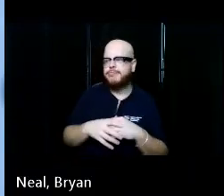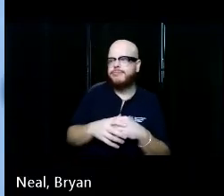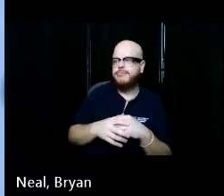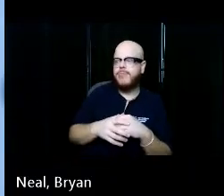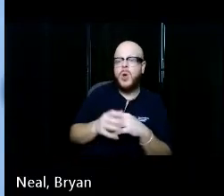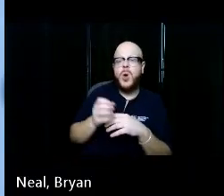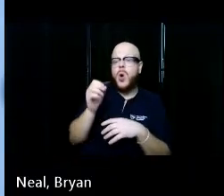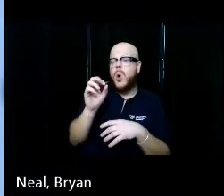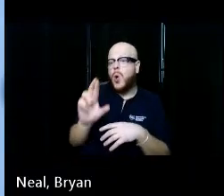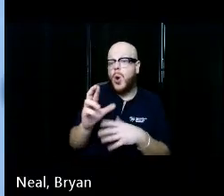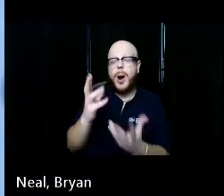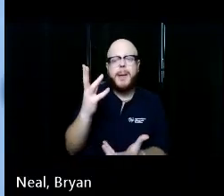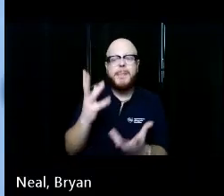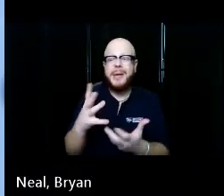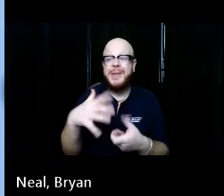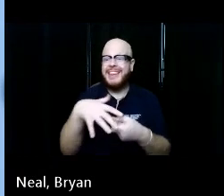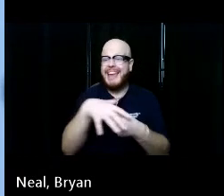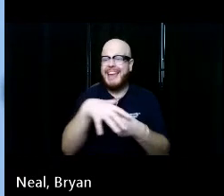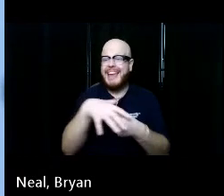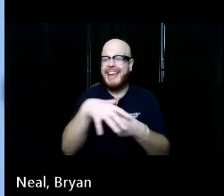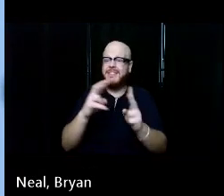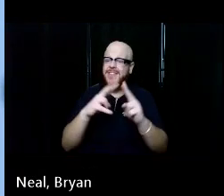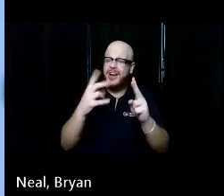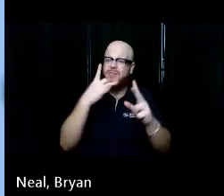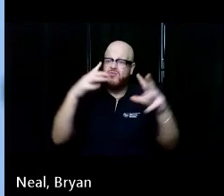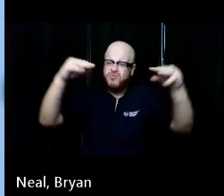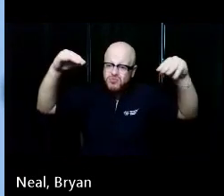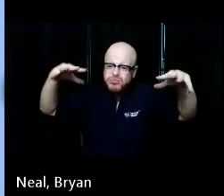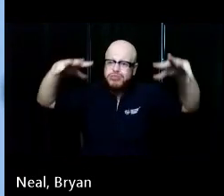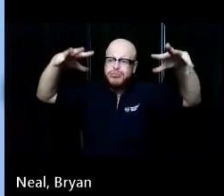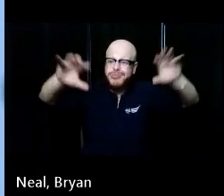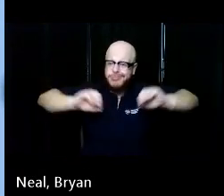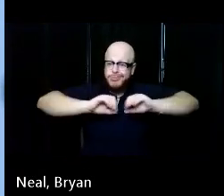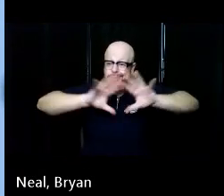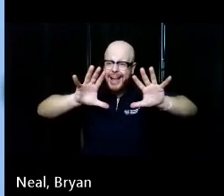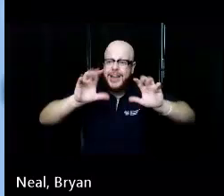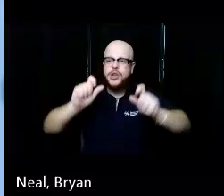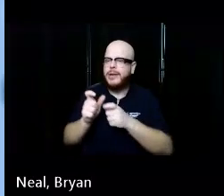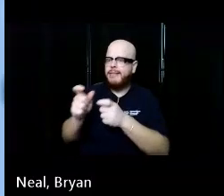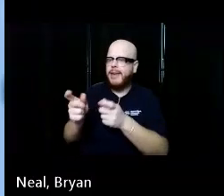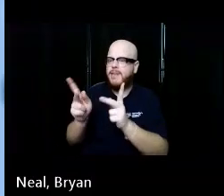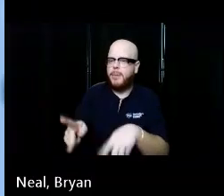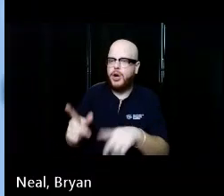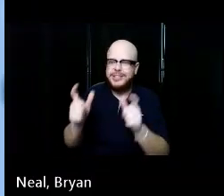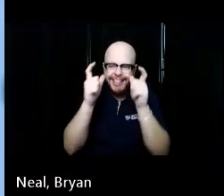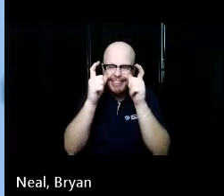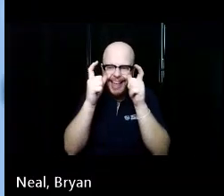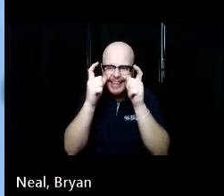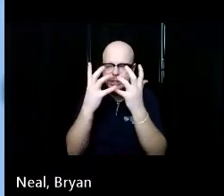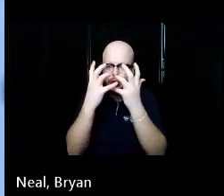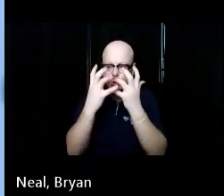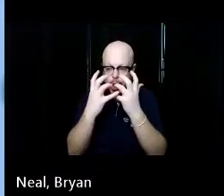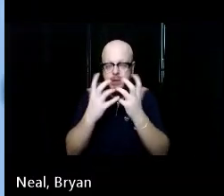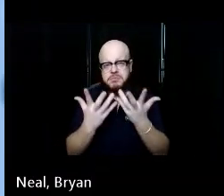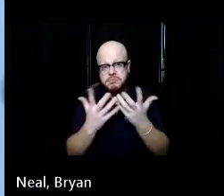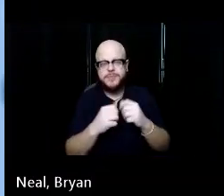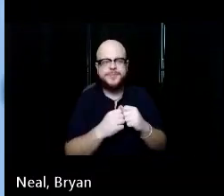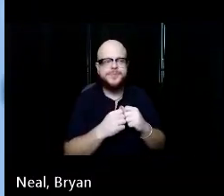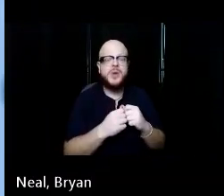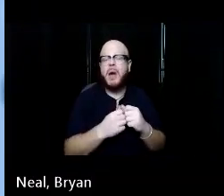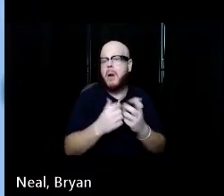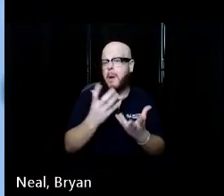tinted lenses, like sunglasses, available. Similarly, when you think of sound, you could implement some things in the environment